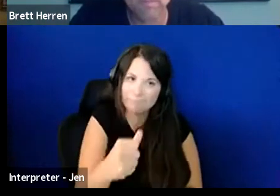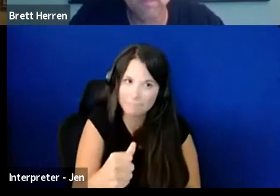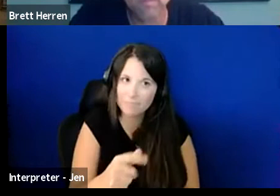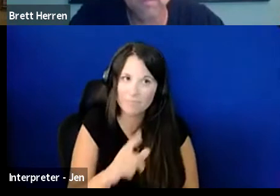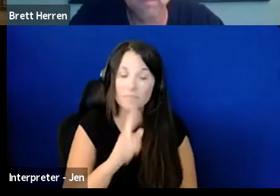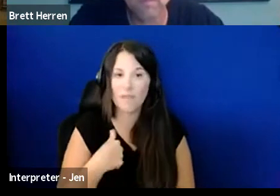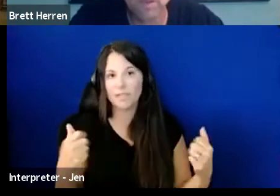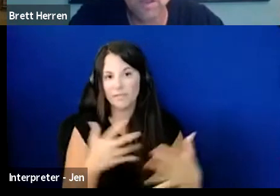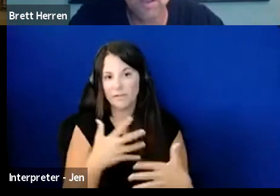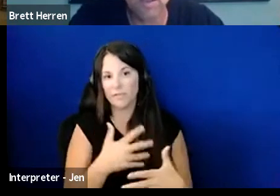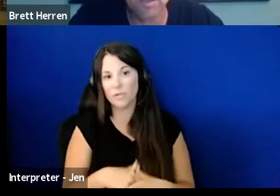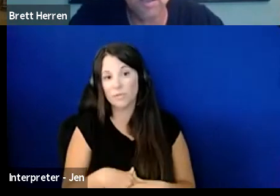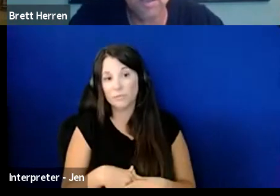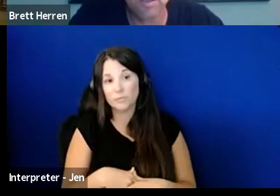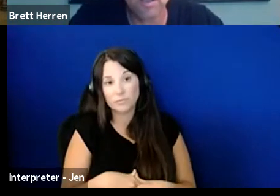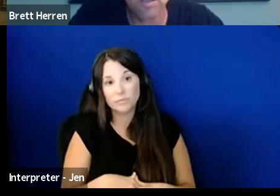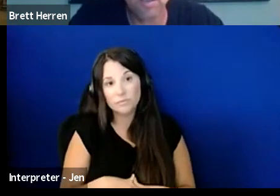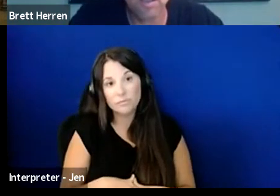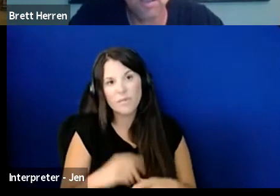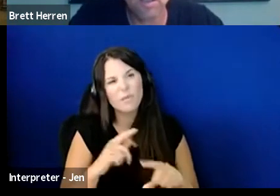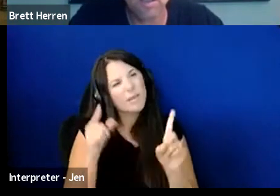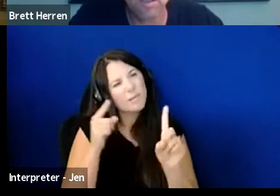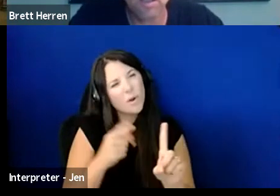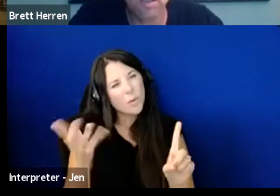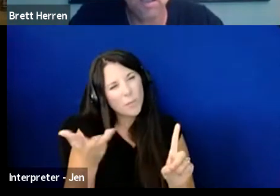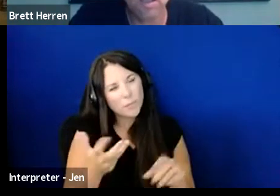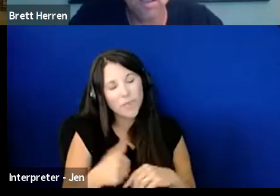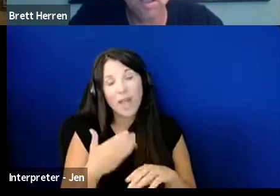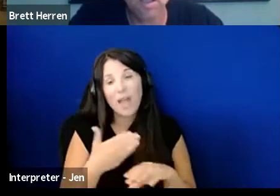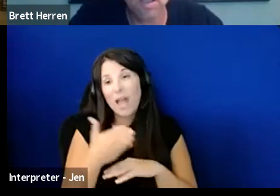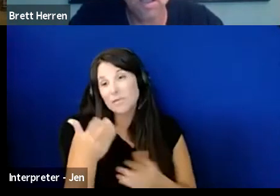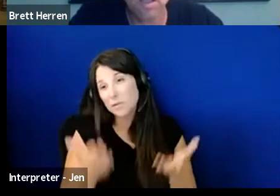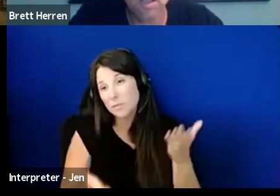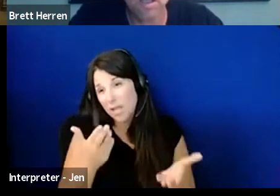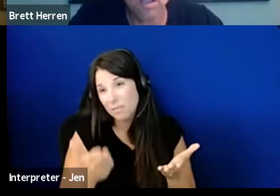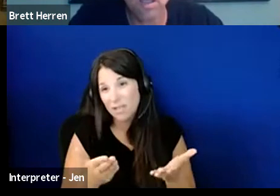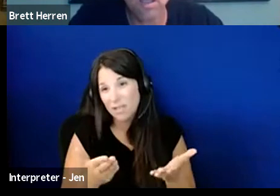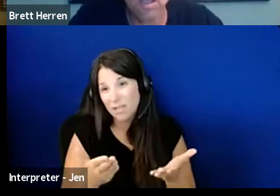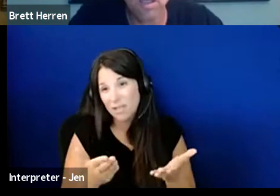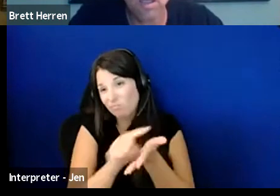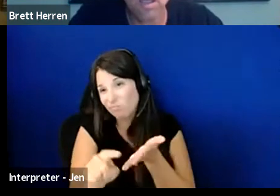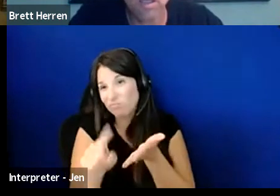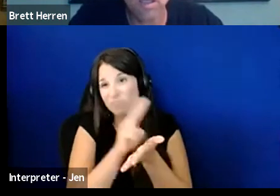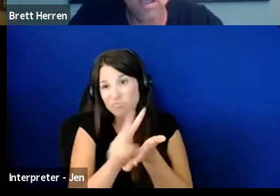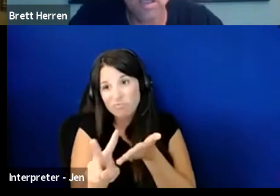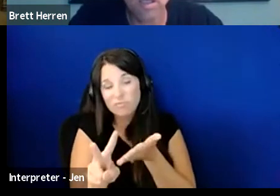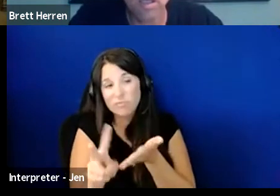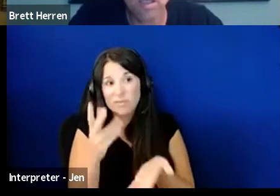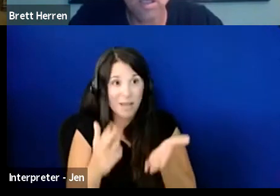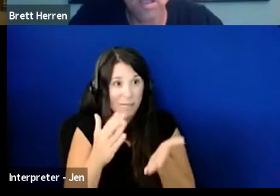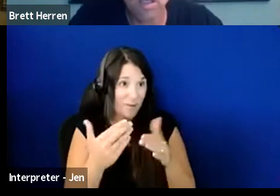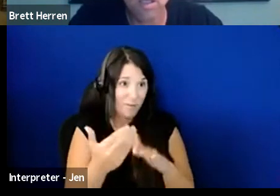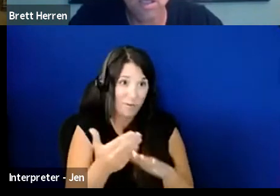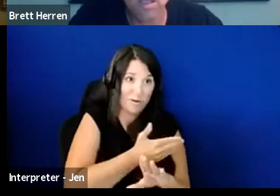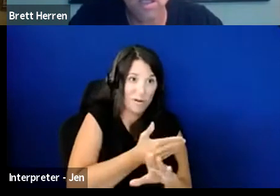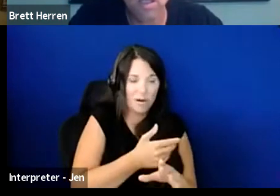the thing is like after maybe the first couple of weeks, maybe not even that long, I started to realize, okay,